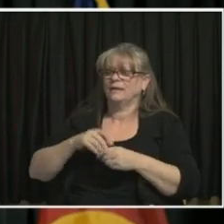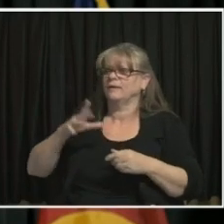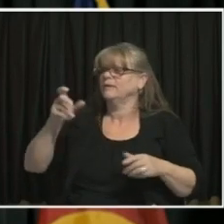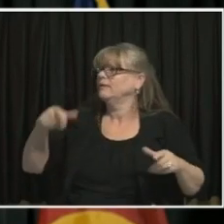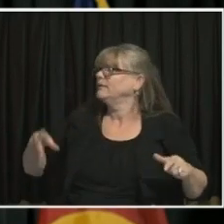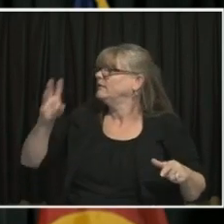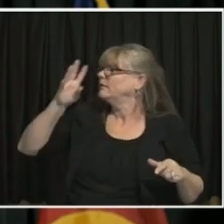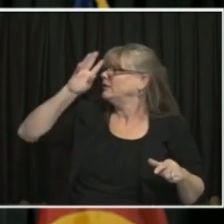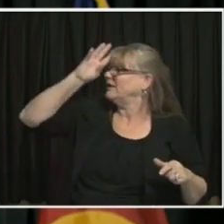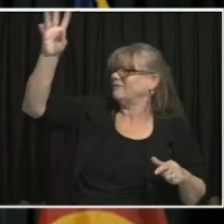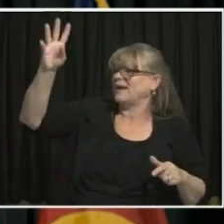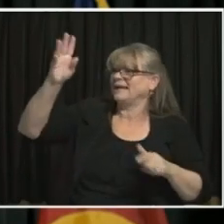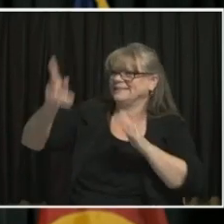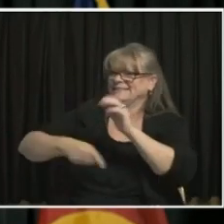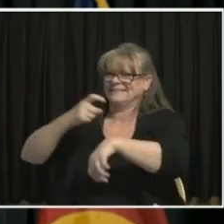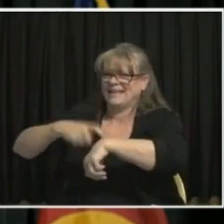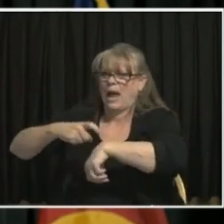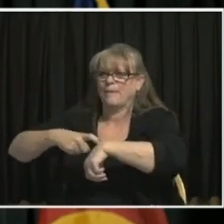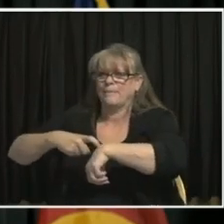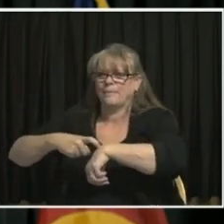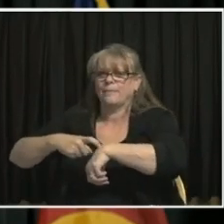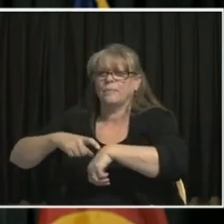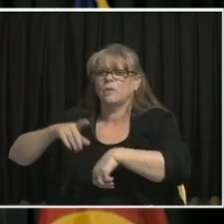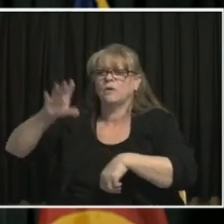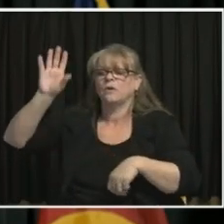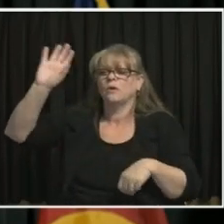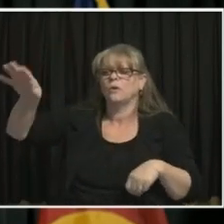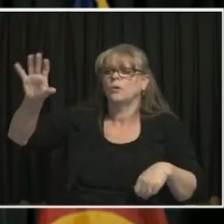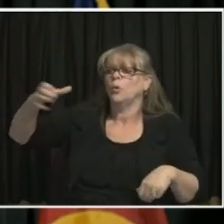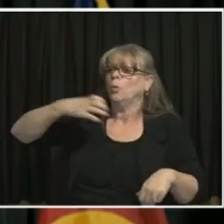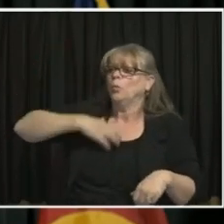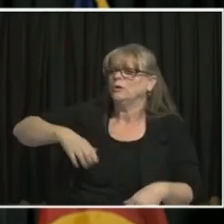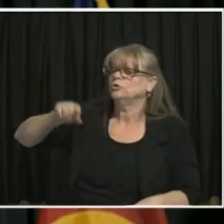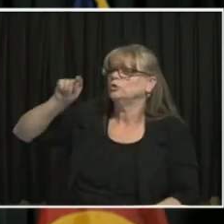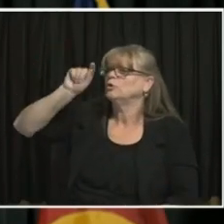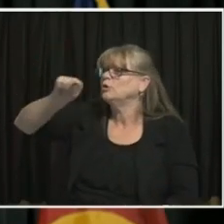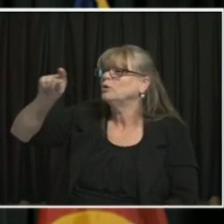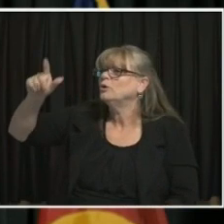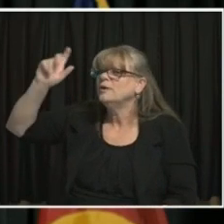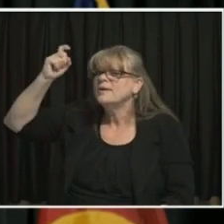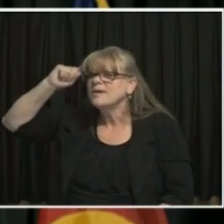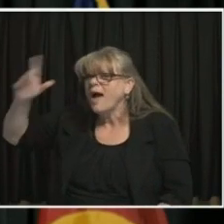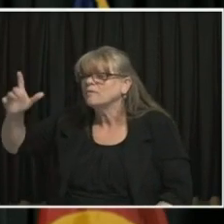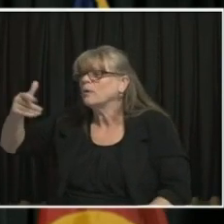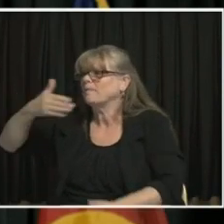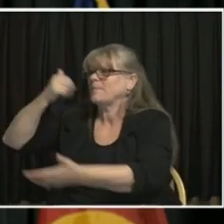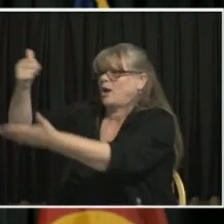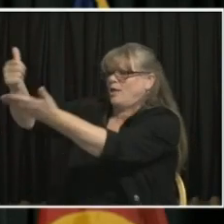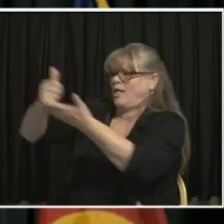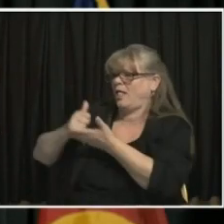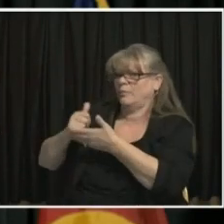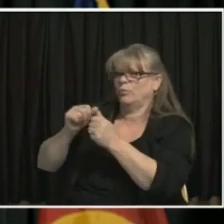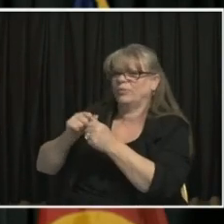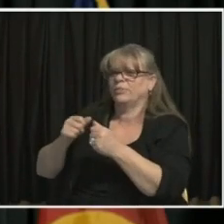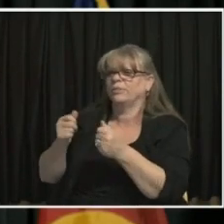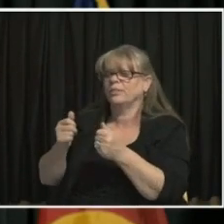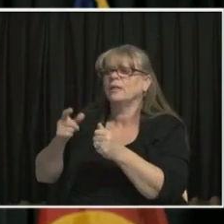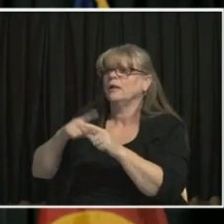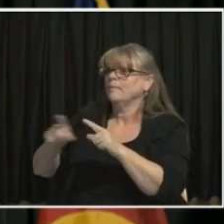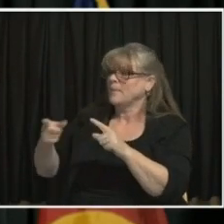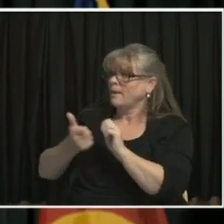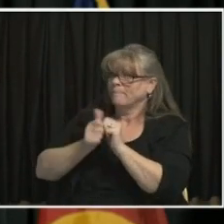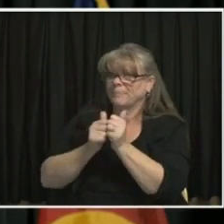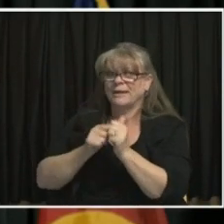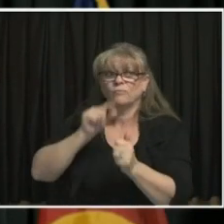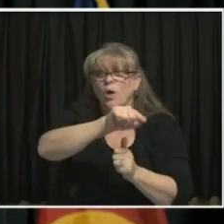wish that the federal government had done a better job from the onset, helping states collaborate rather than compete against one another. But we are where we